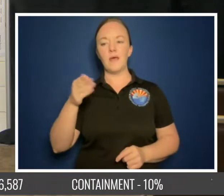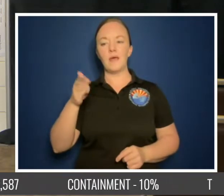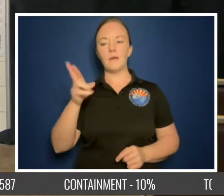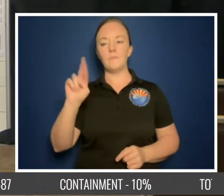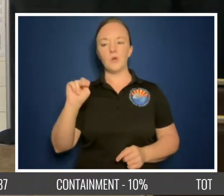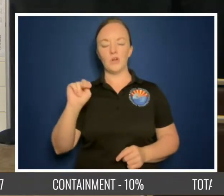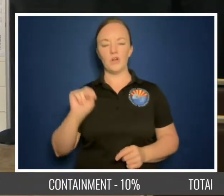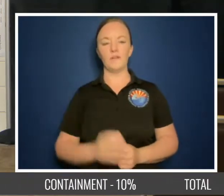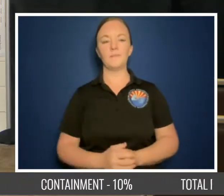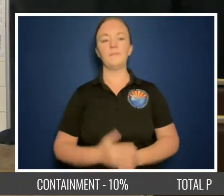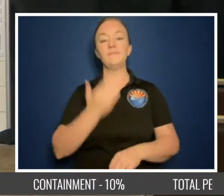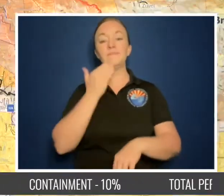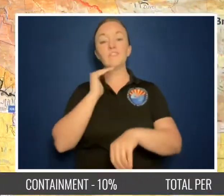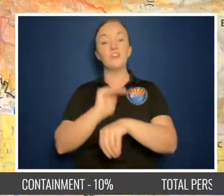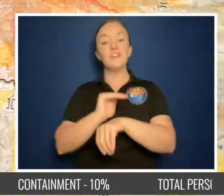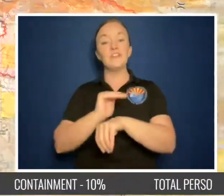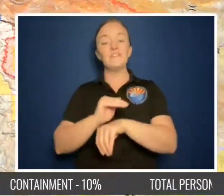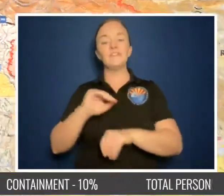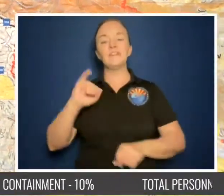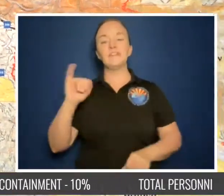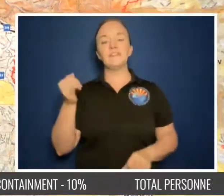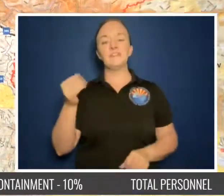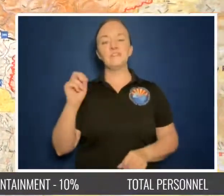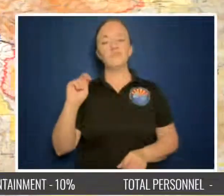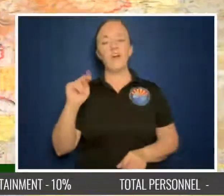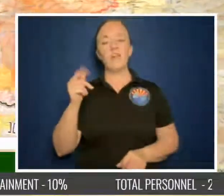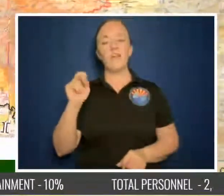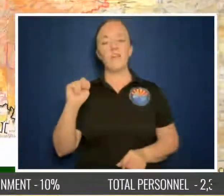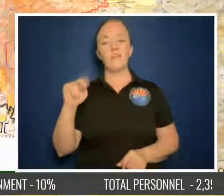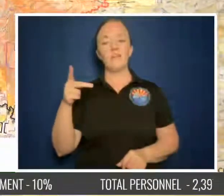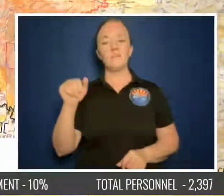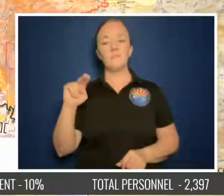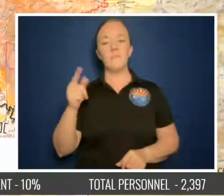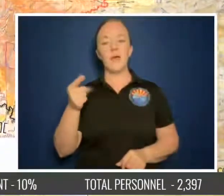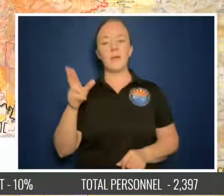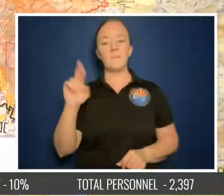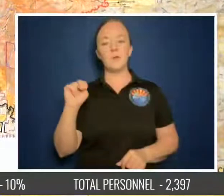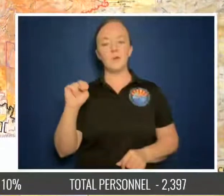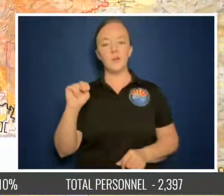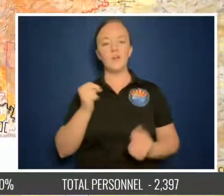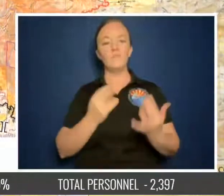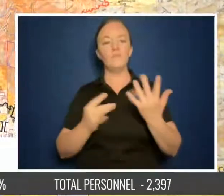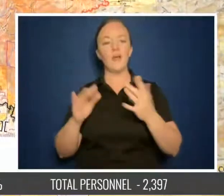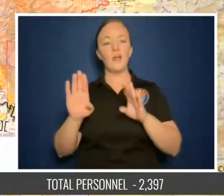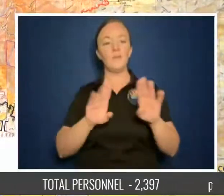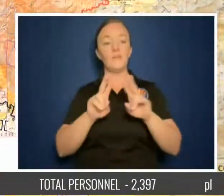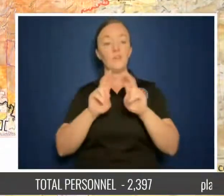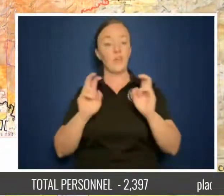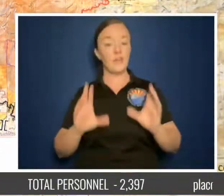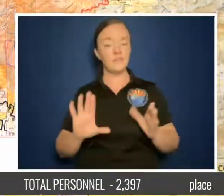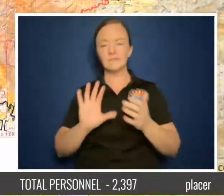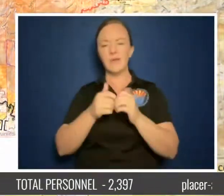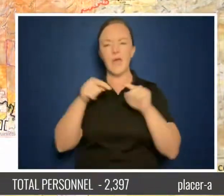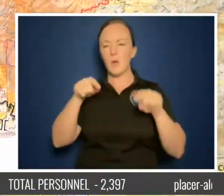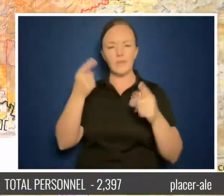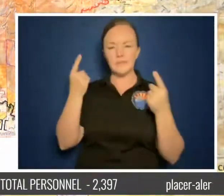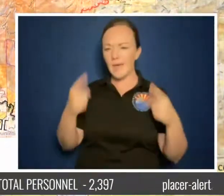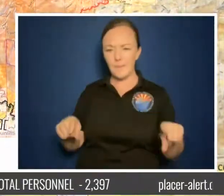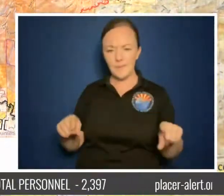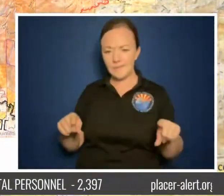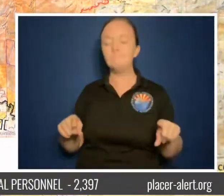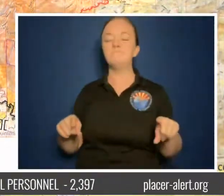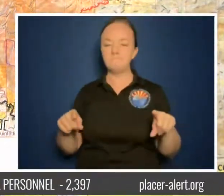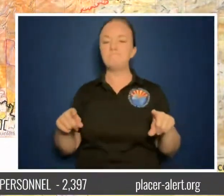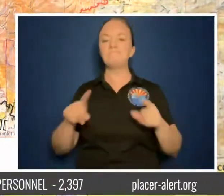Good evening. Jonathan Pangburn, fire behavior analyst. How did we get here? We had some pretty rapid growth